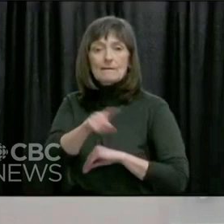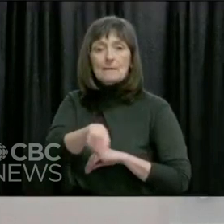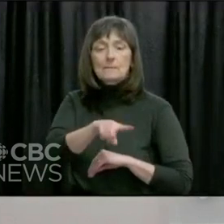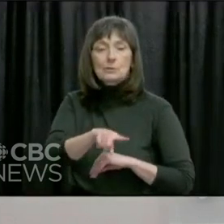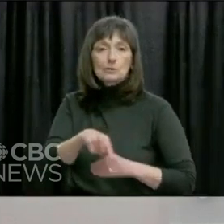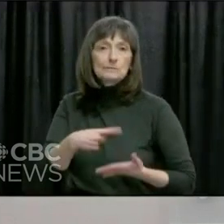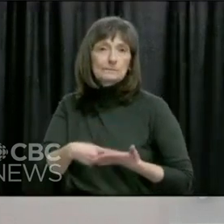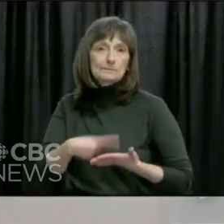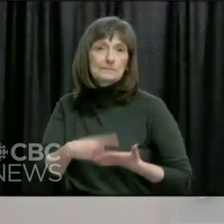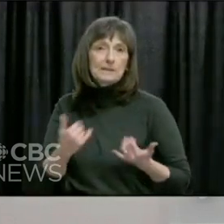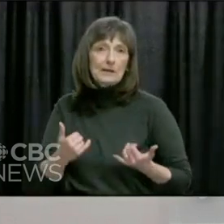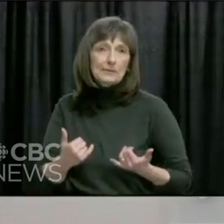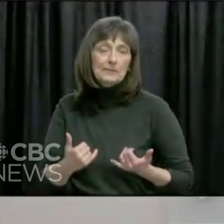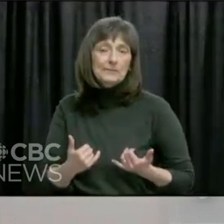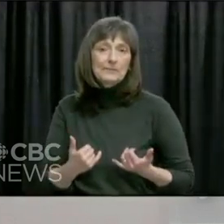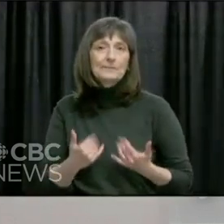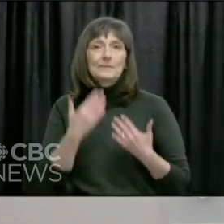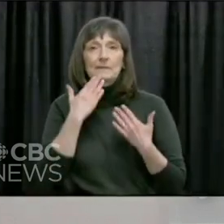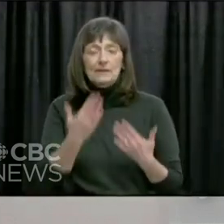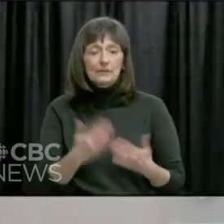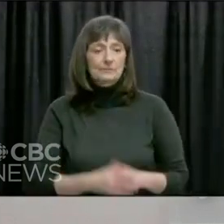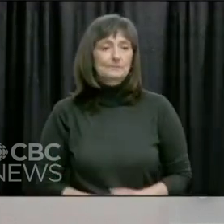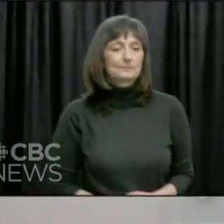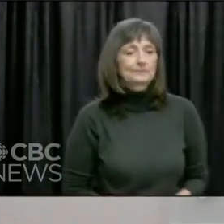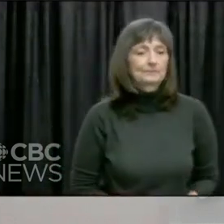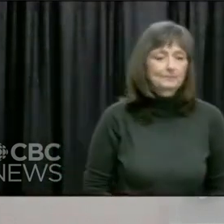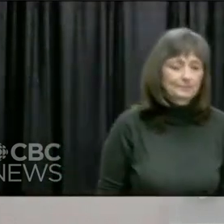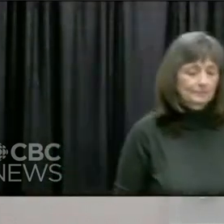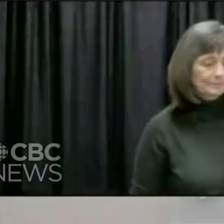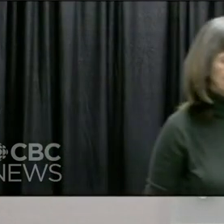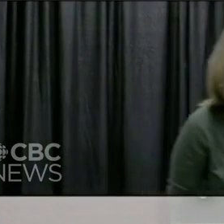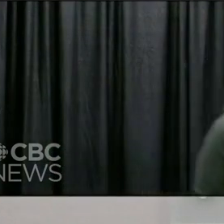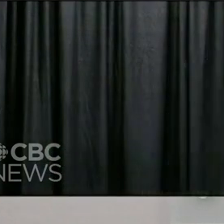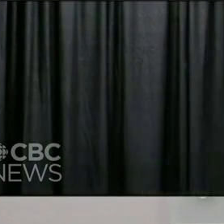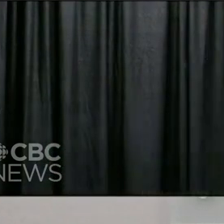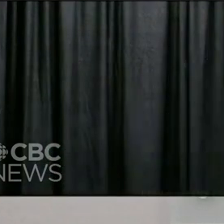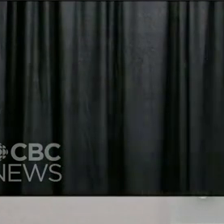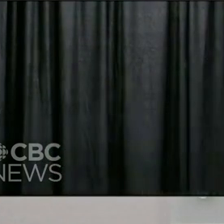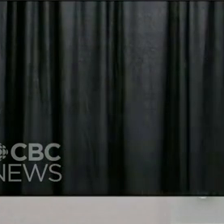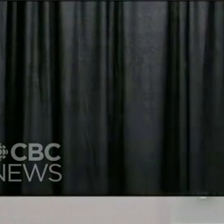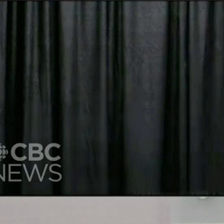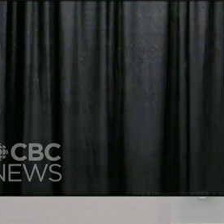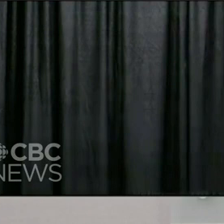Thank you. We'll go back to Kellyanne Roberts of NTV News. Please go ahead.